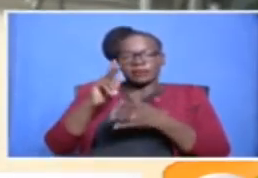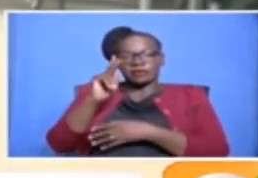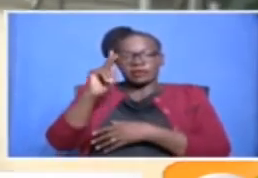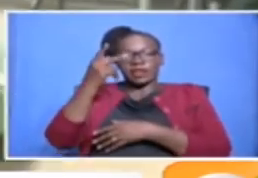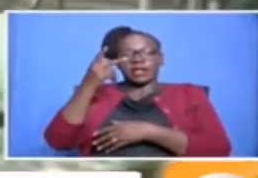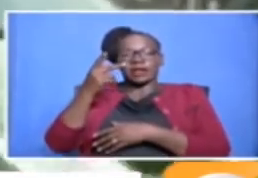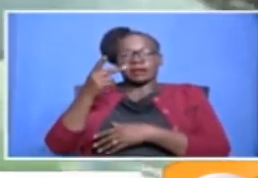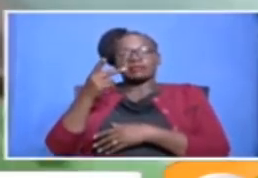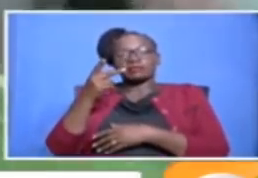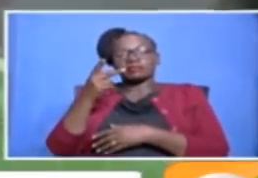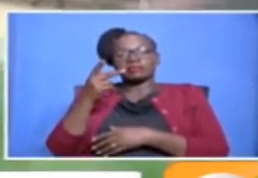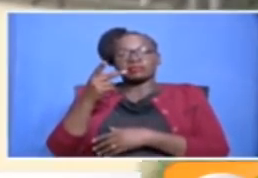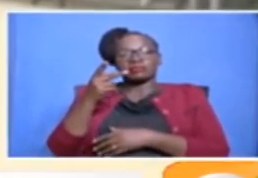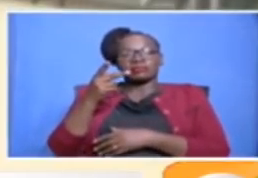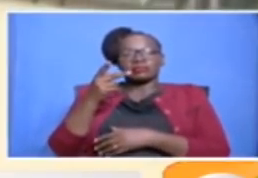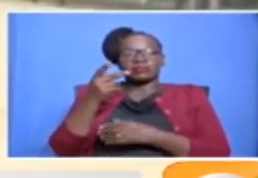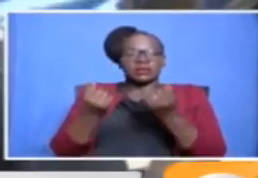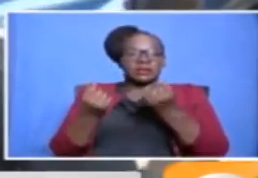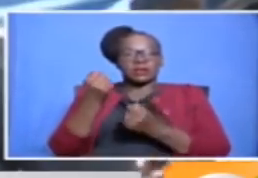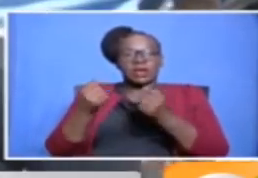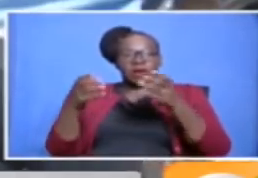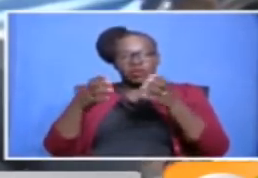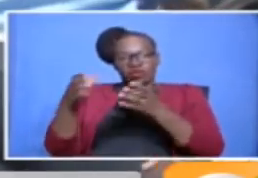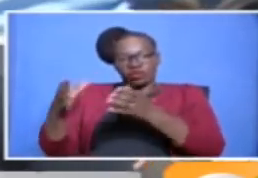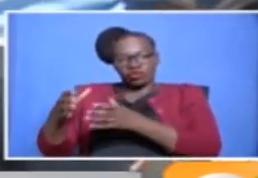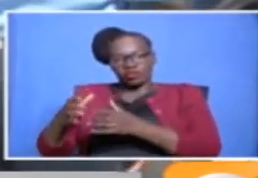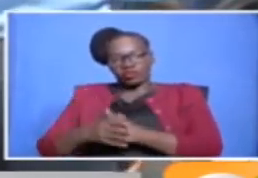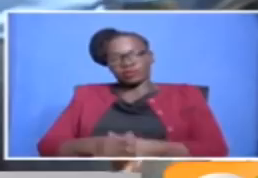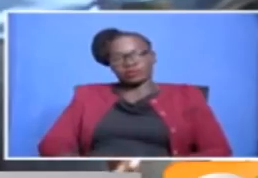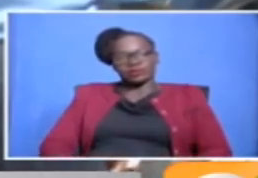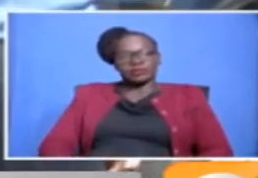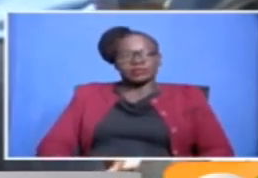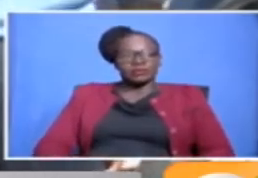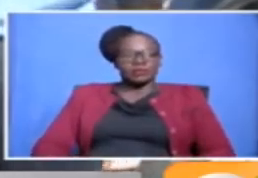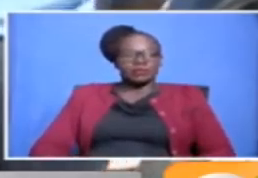motor vehicle assembly firms. Faisal Ahmed, Citizen TV.